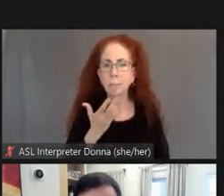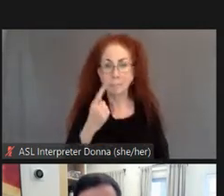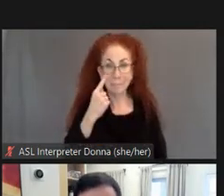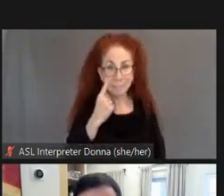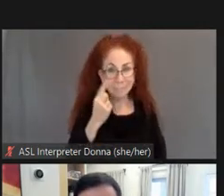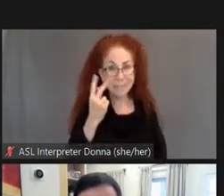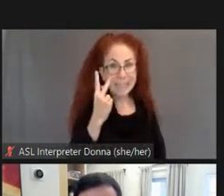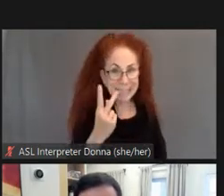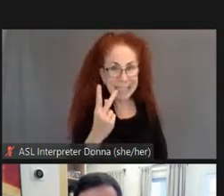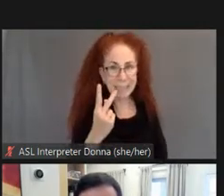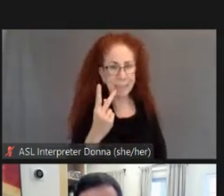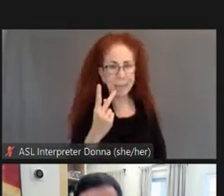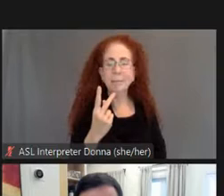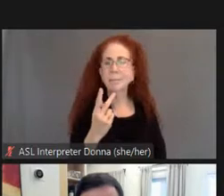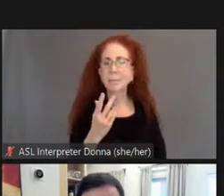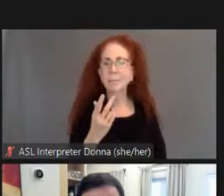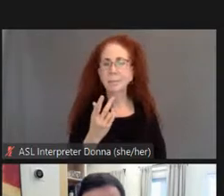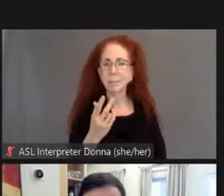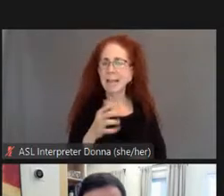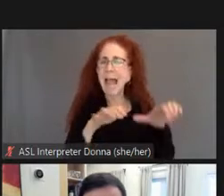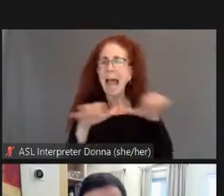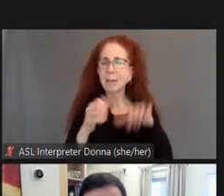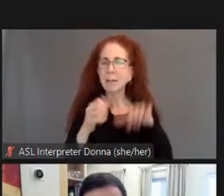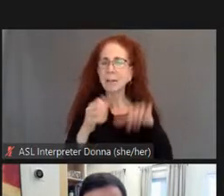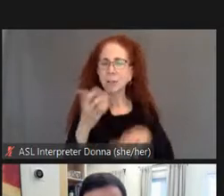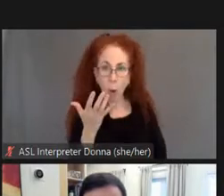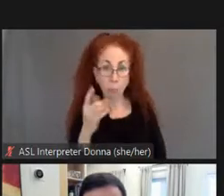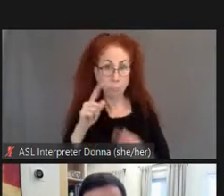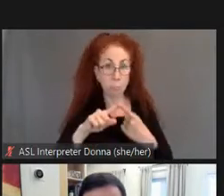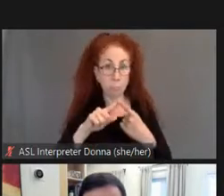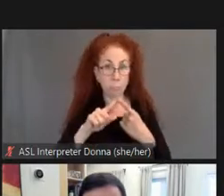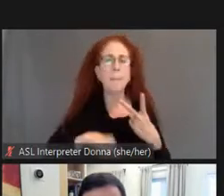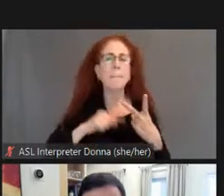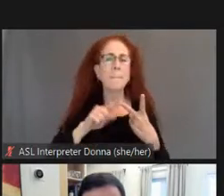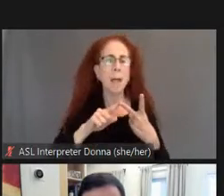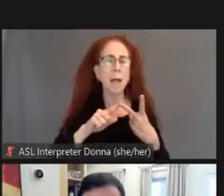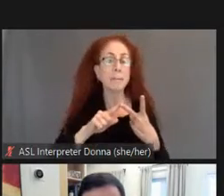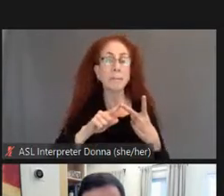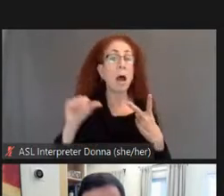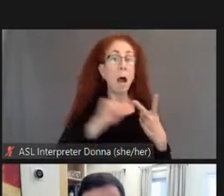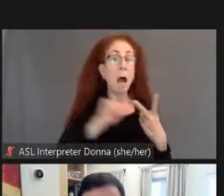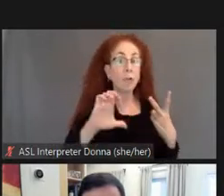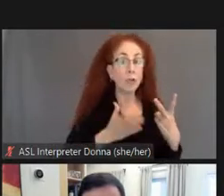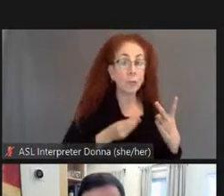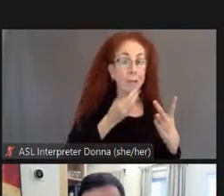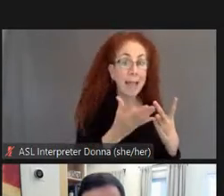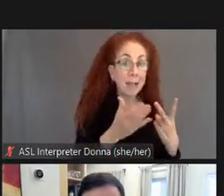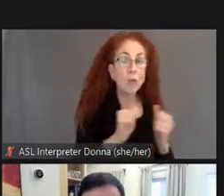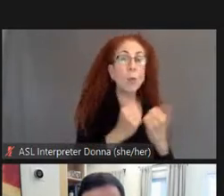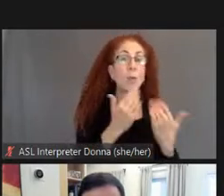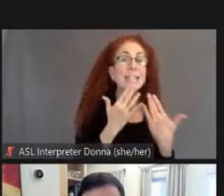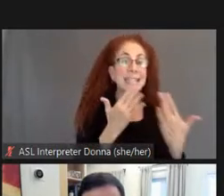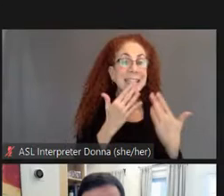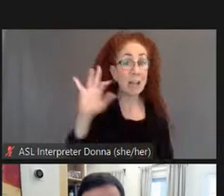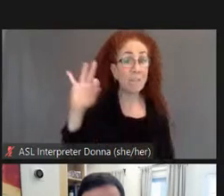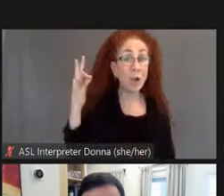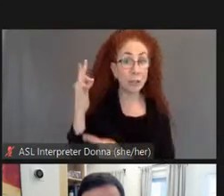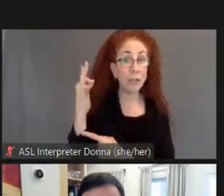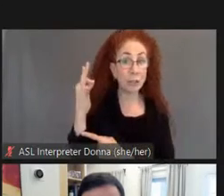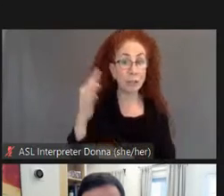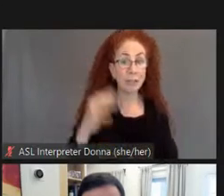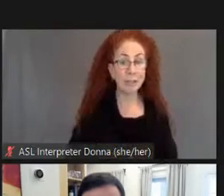visually in terms of the actions, but then also what is being communicated with singing in French, which